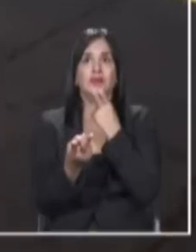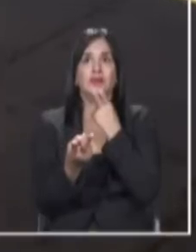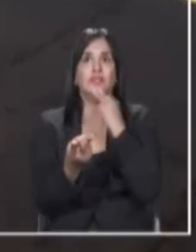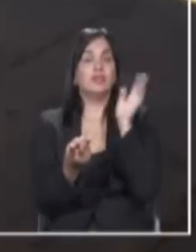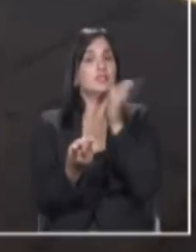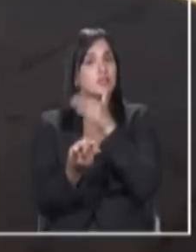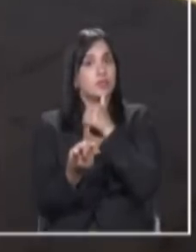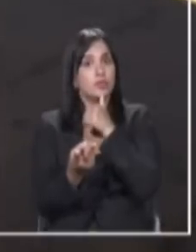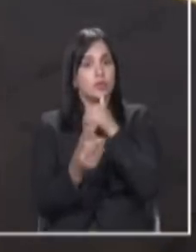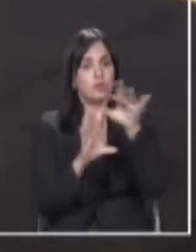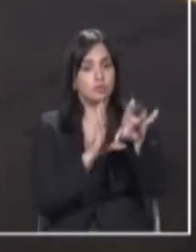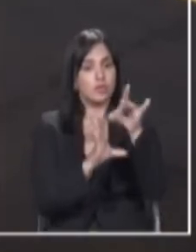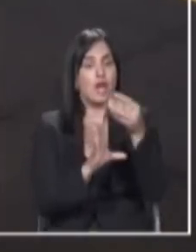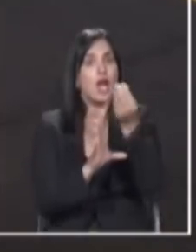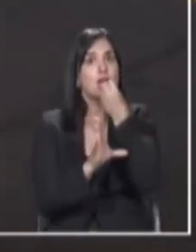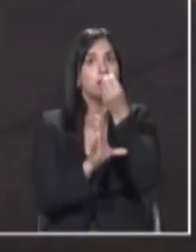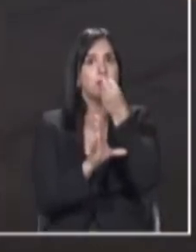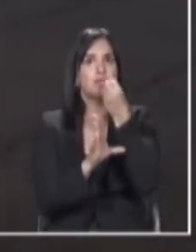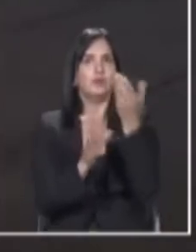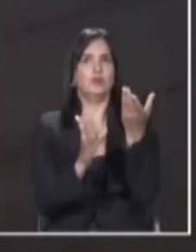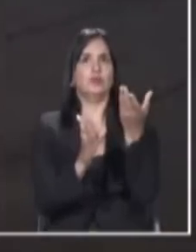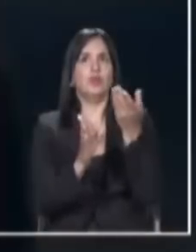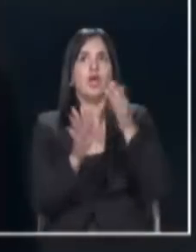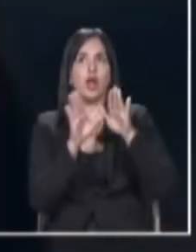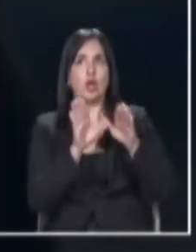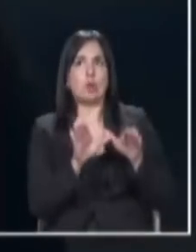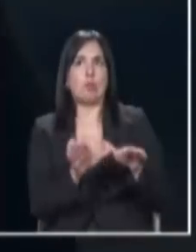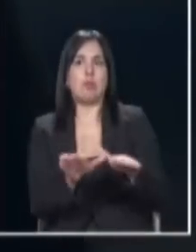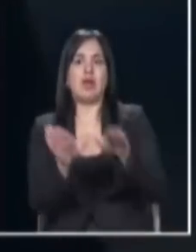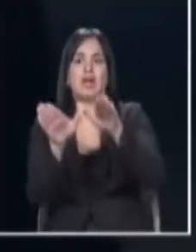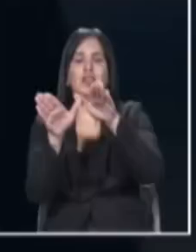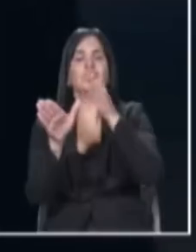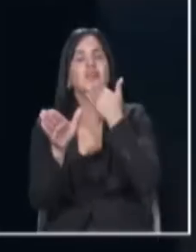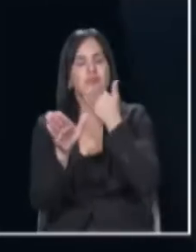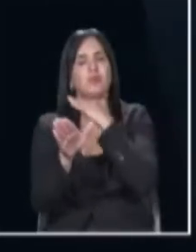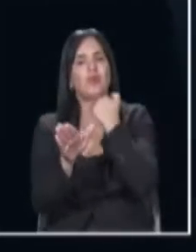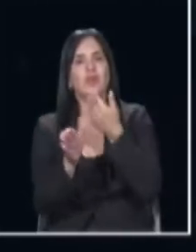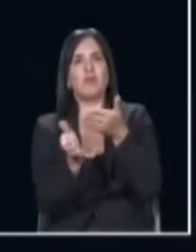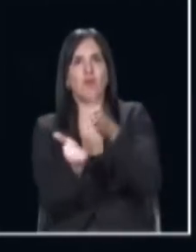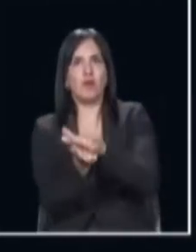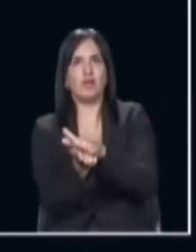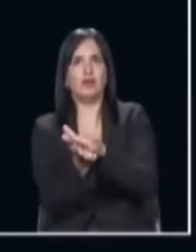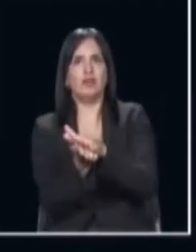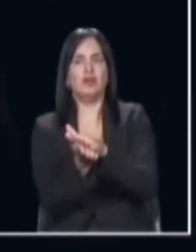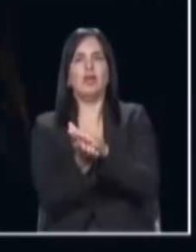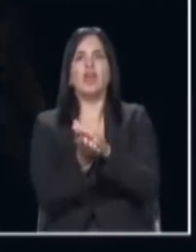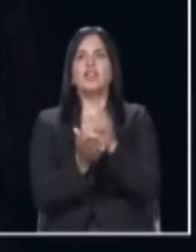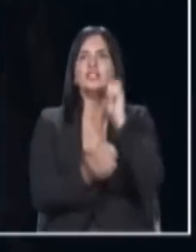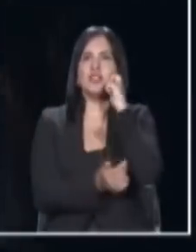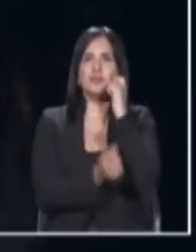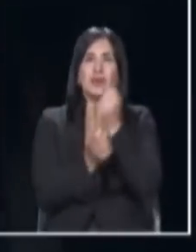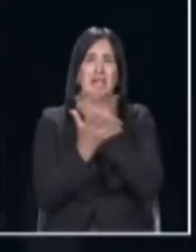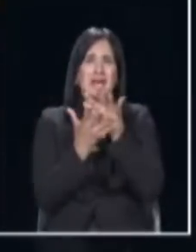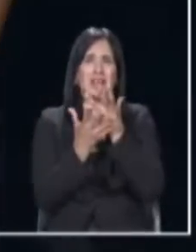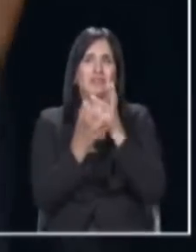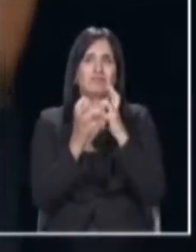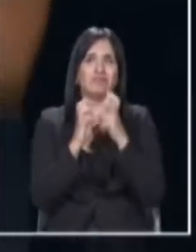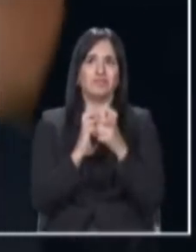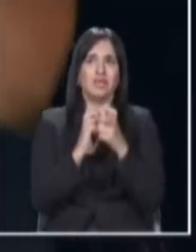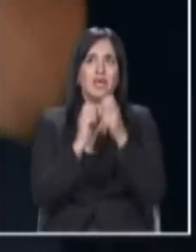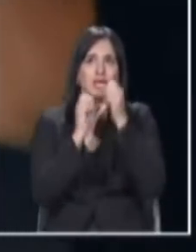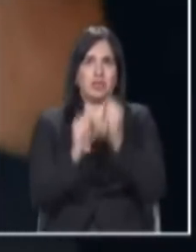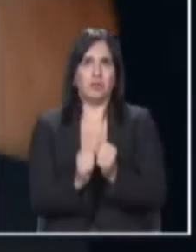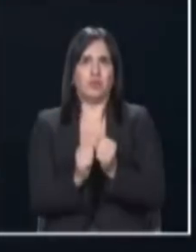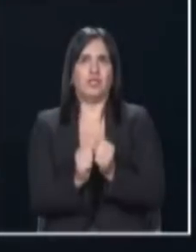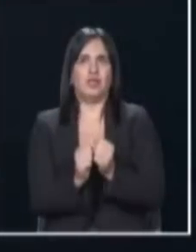a food source then the birds that eat them might die out too this will cause an enormous disruption which could lead to the extinction of many